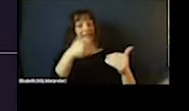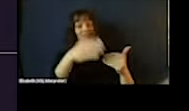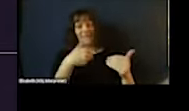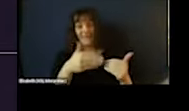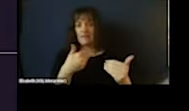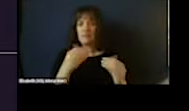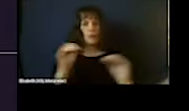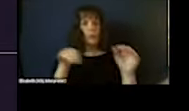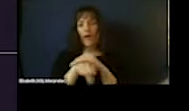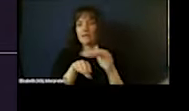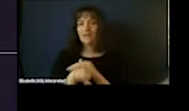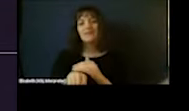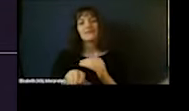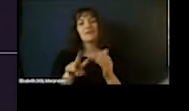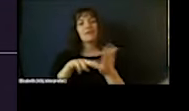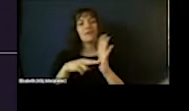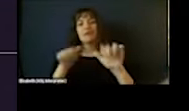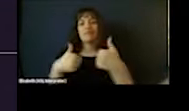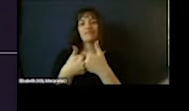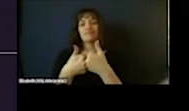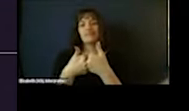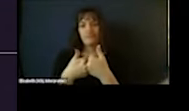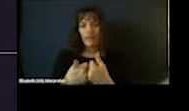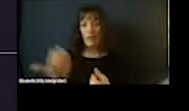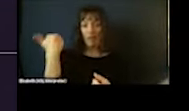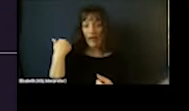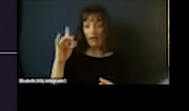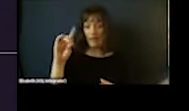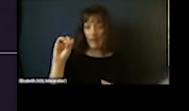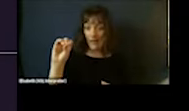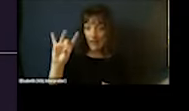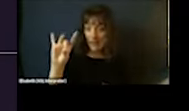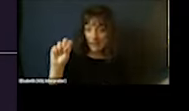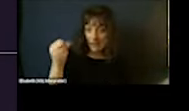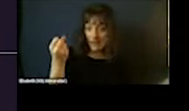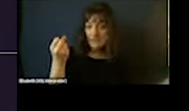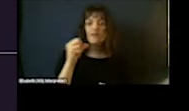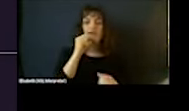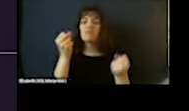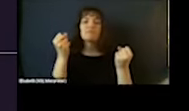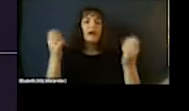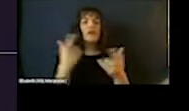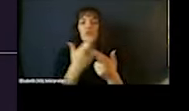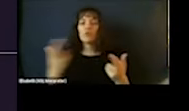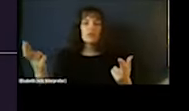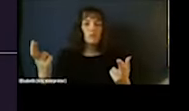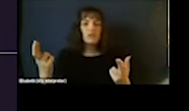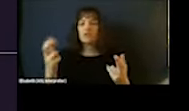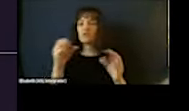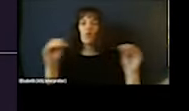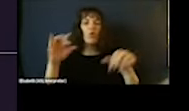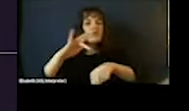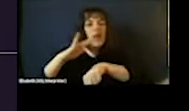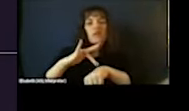little, there wasn't a lot in the way of stuff that I could actually get my hands on, sort of tactile resources or audio resources to help